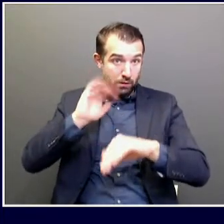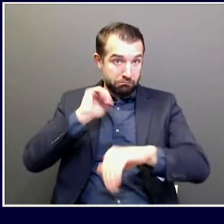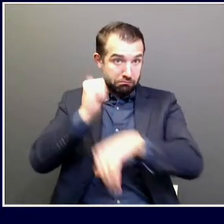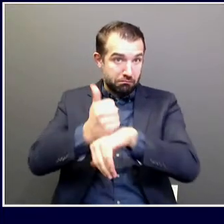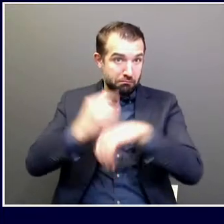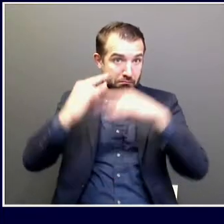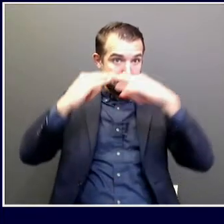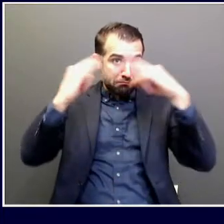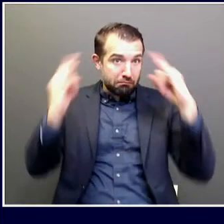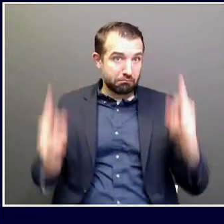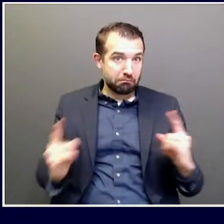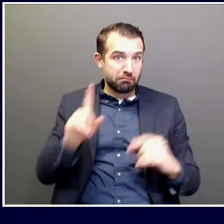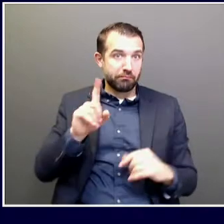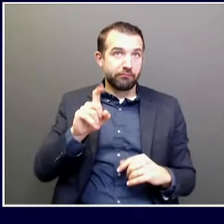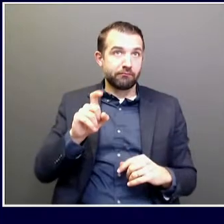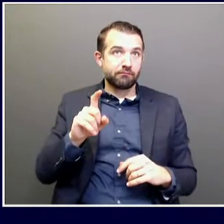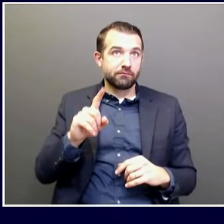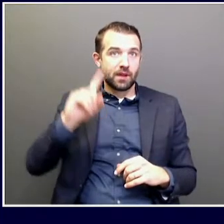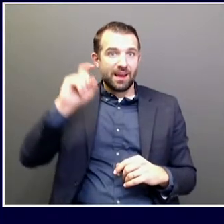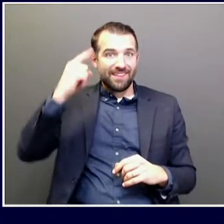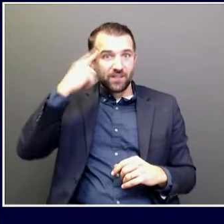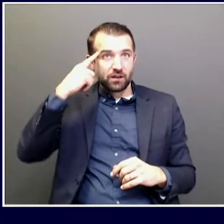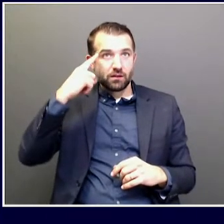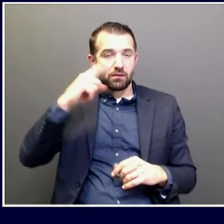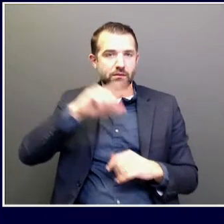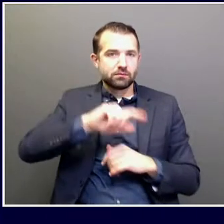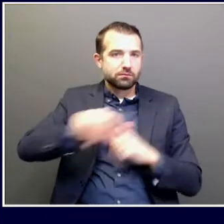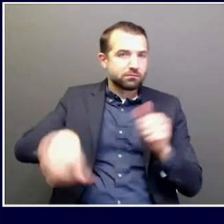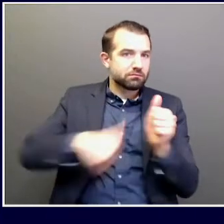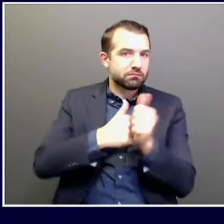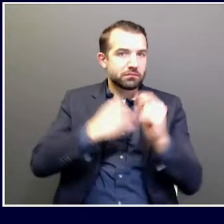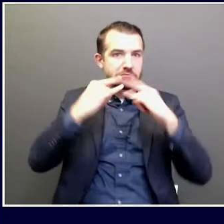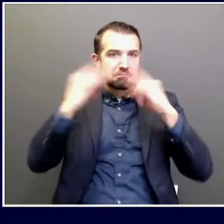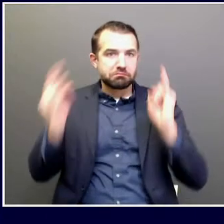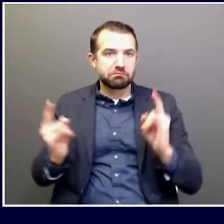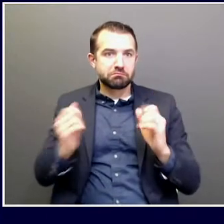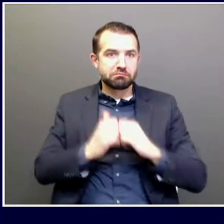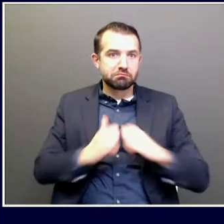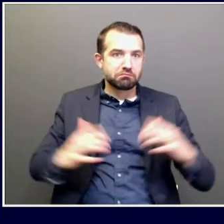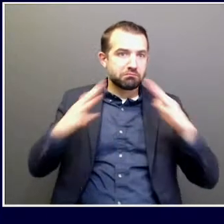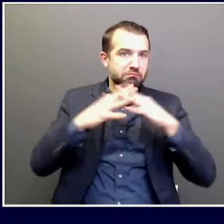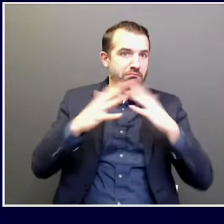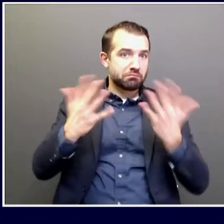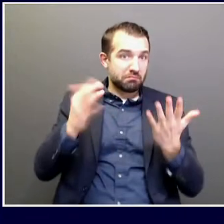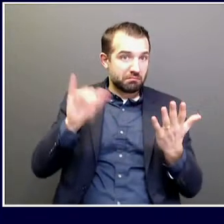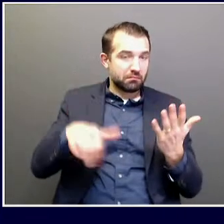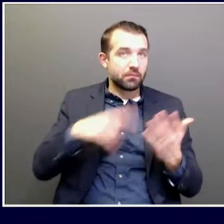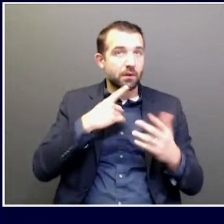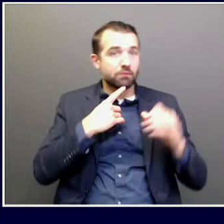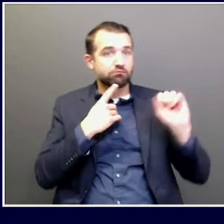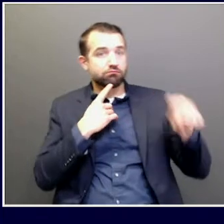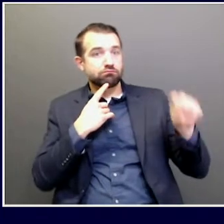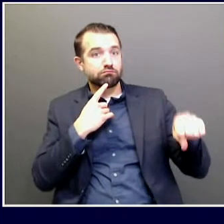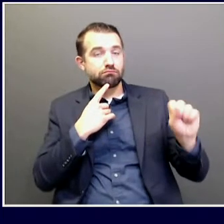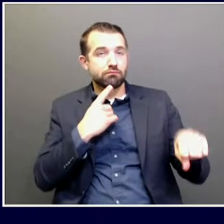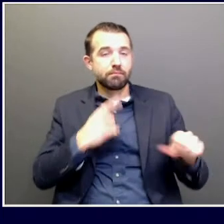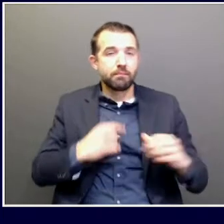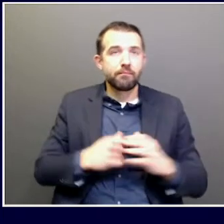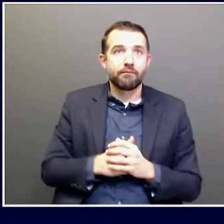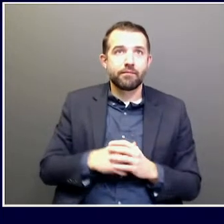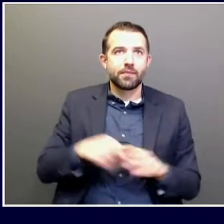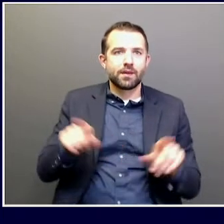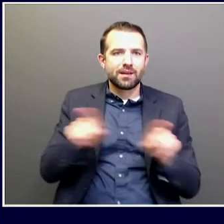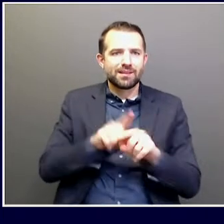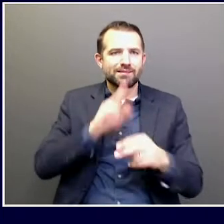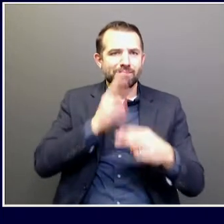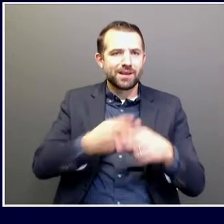You're talking about alternative care sites, like at an army. Yeah, exactly, Governor. Like when we talked about the